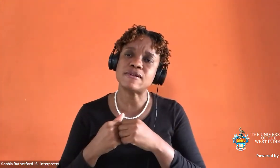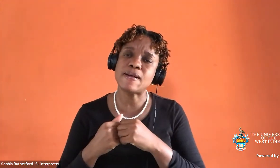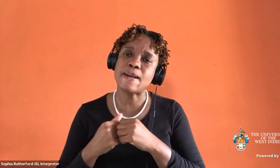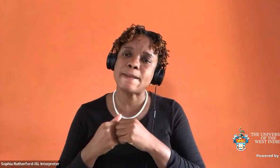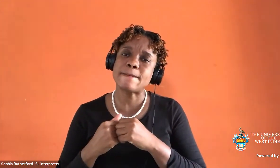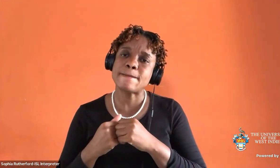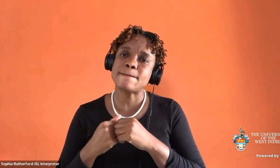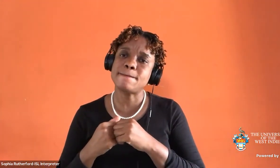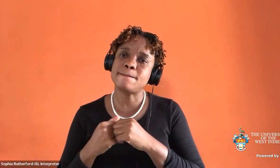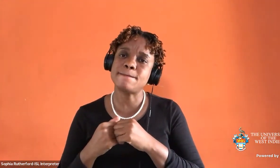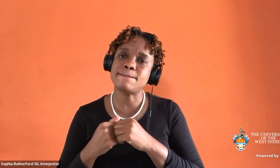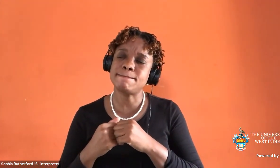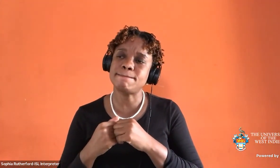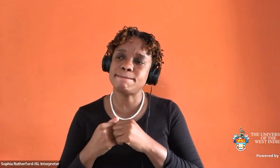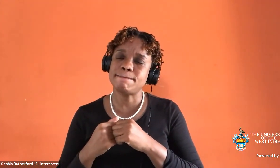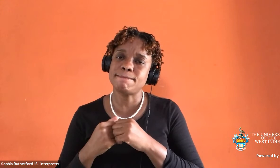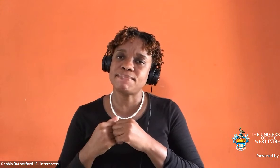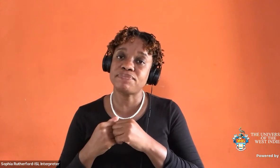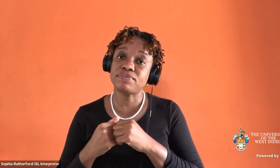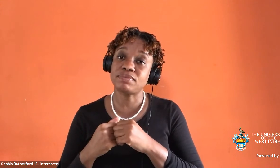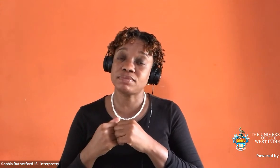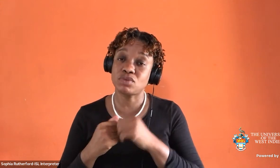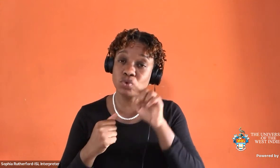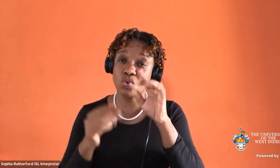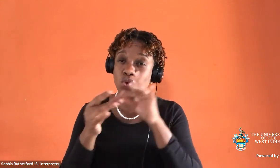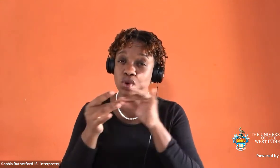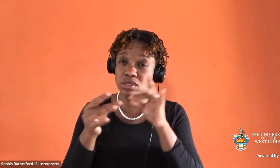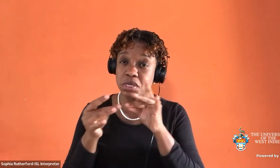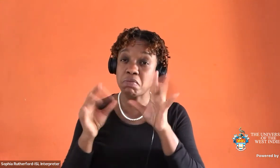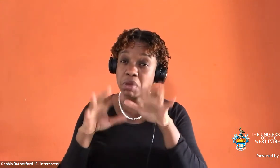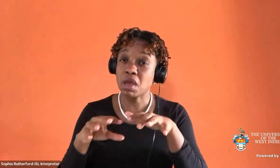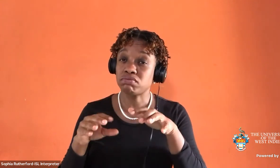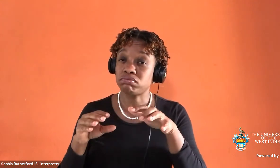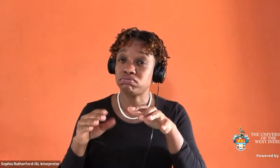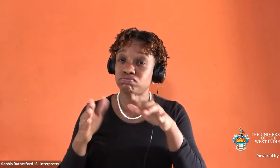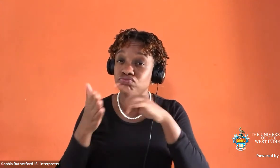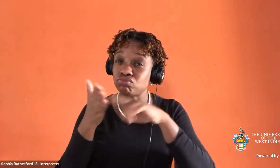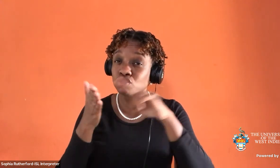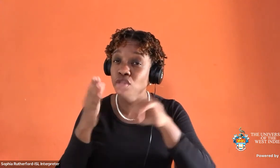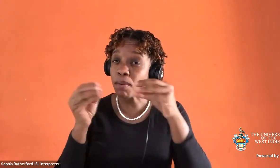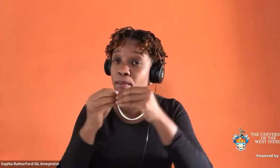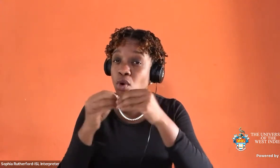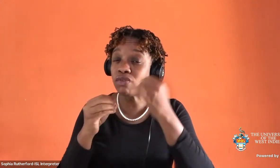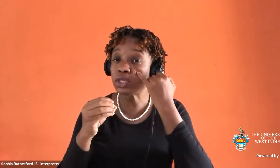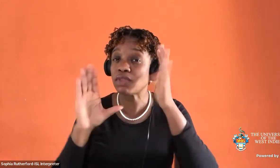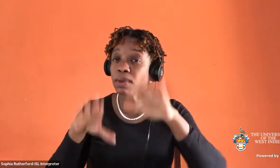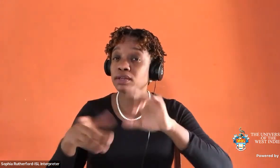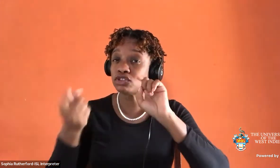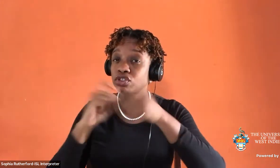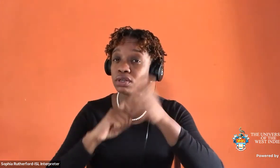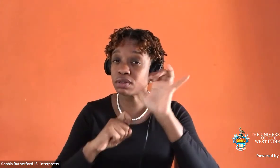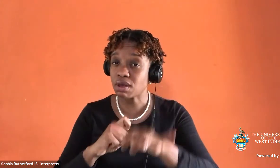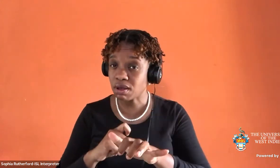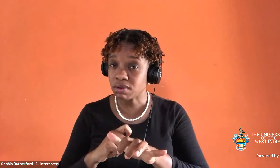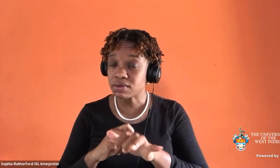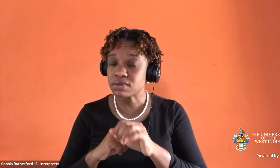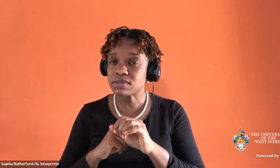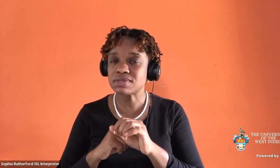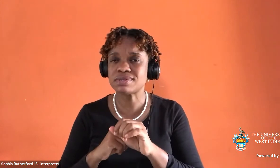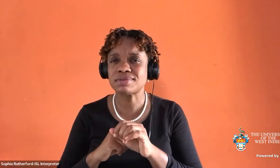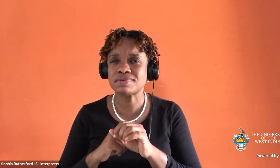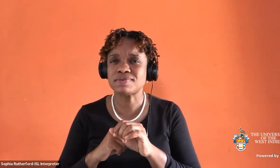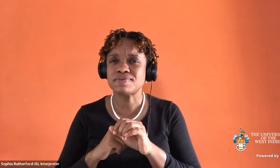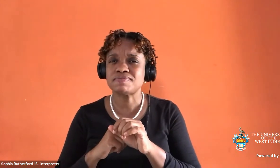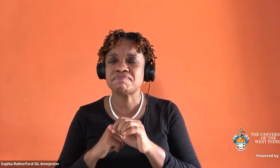are avenues to explore in which, this could possibly change. I'm just wondering if any such